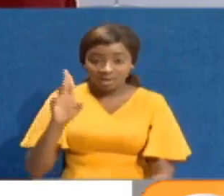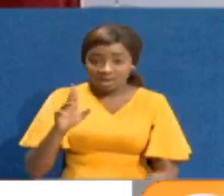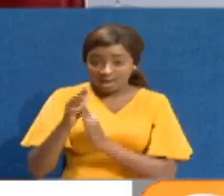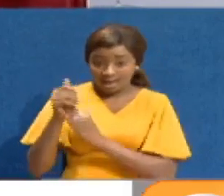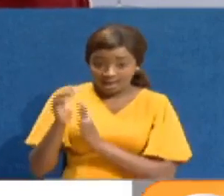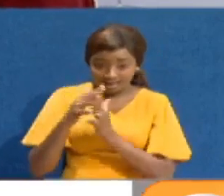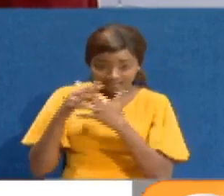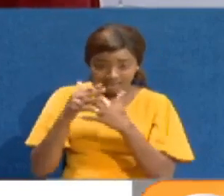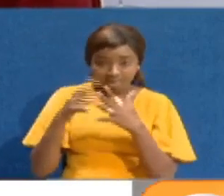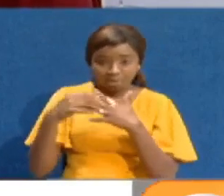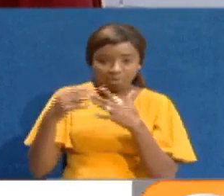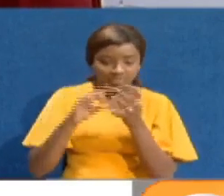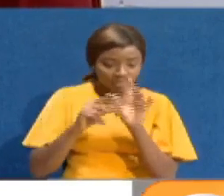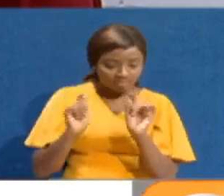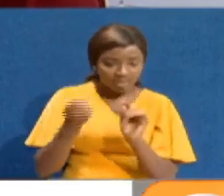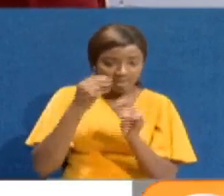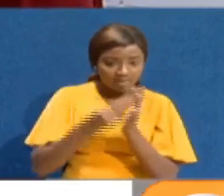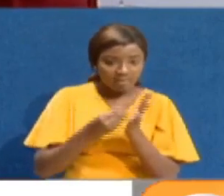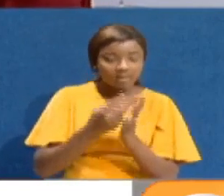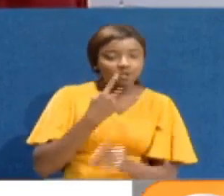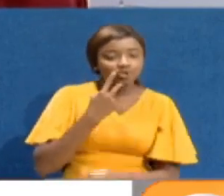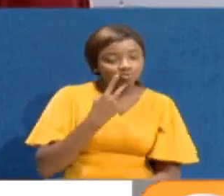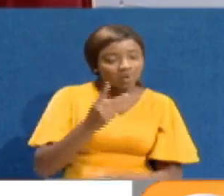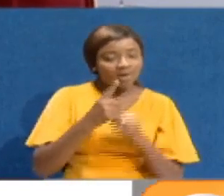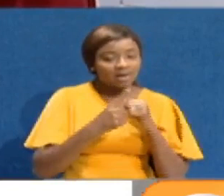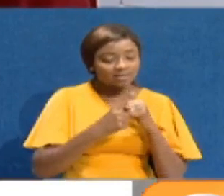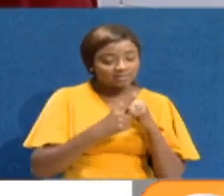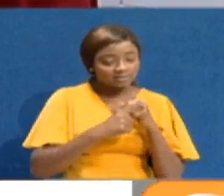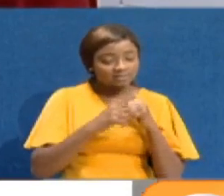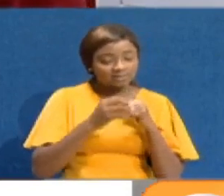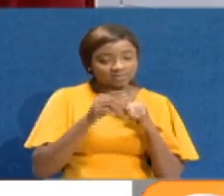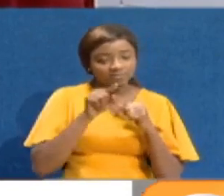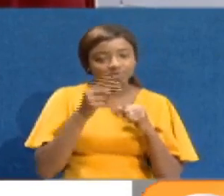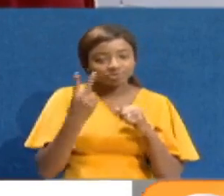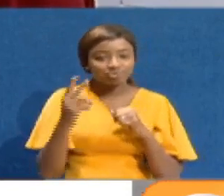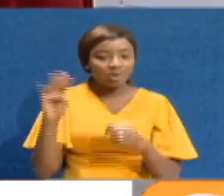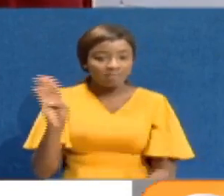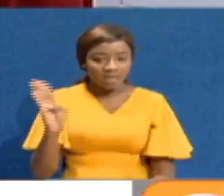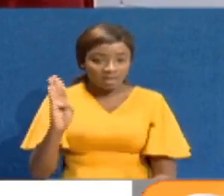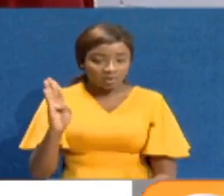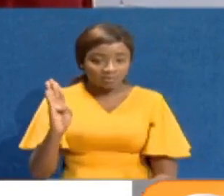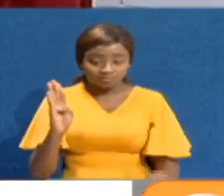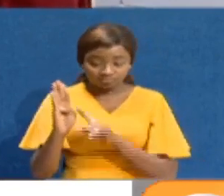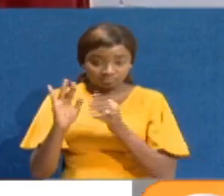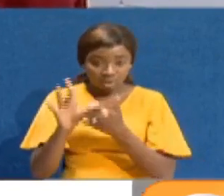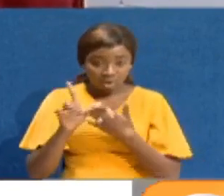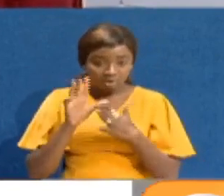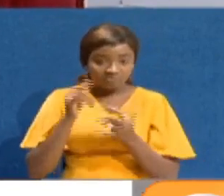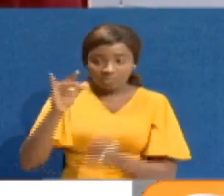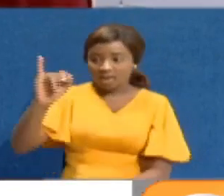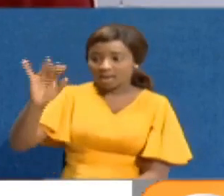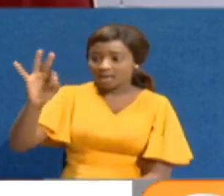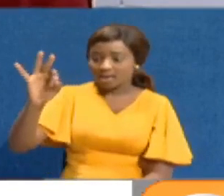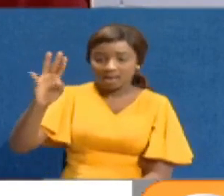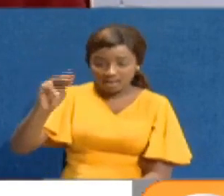$2.4 billion, roughly 260 billion shillings or 260.2 billion shillings in an IMF loan to Kenya that has